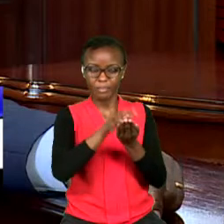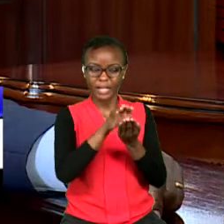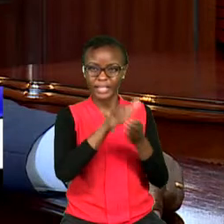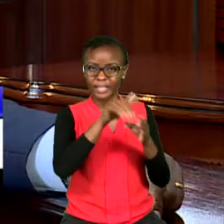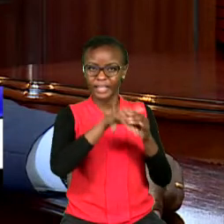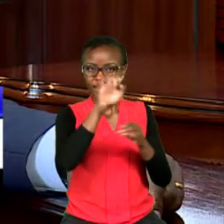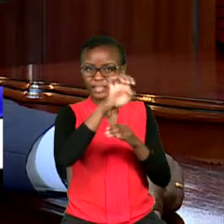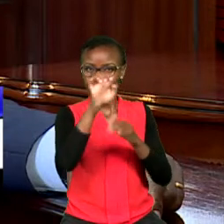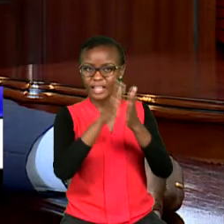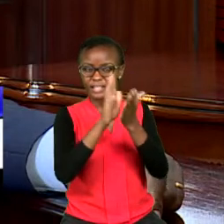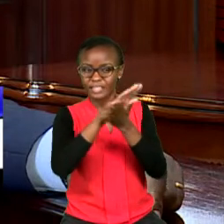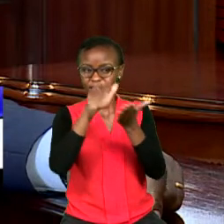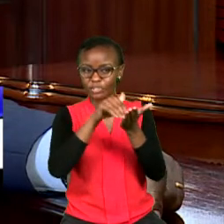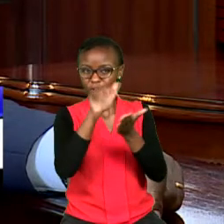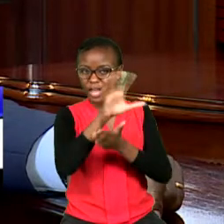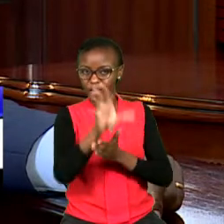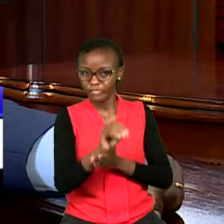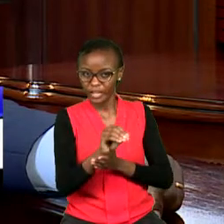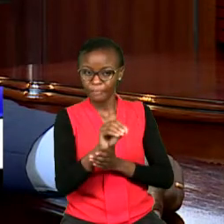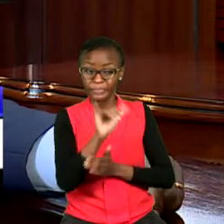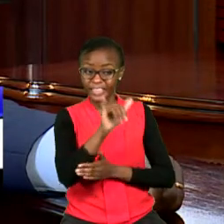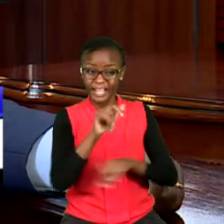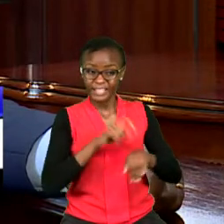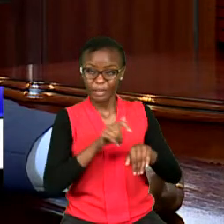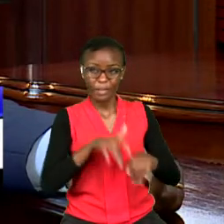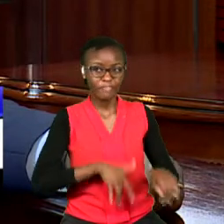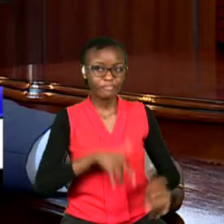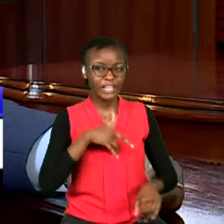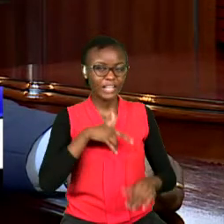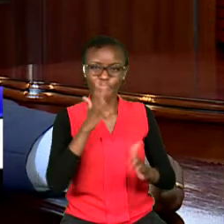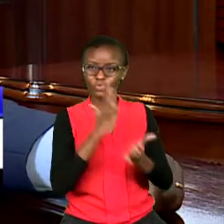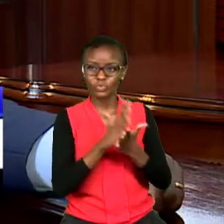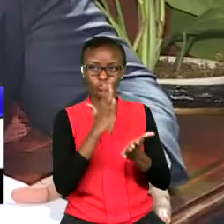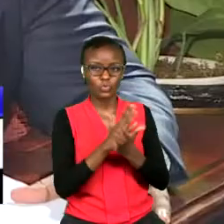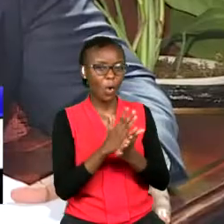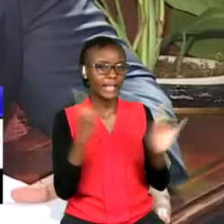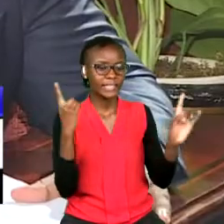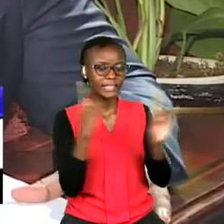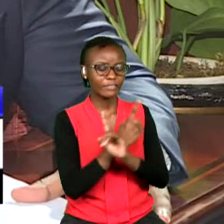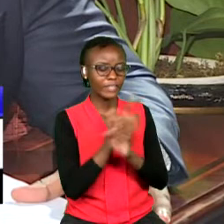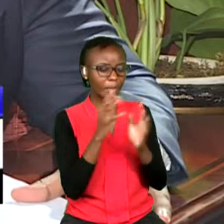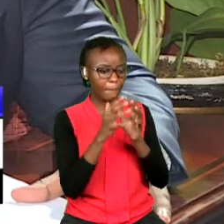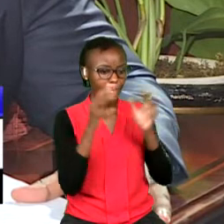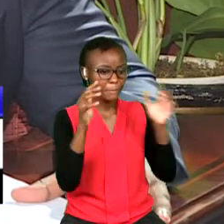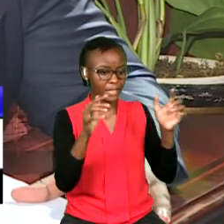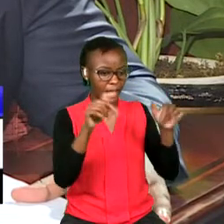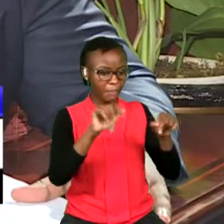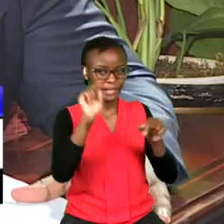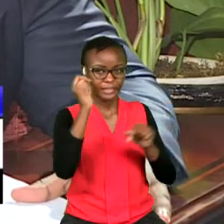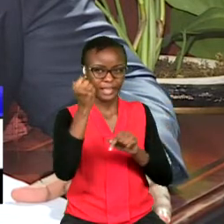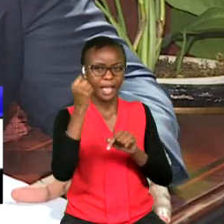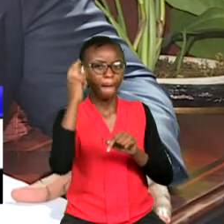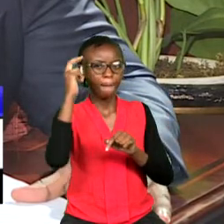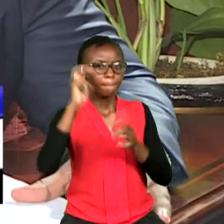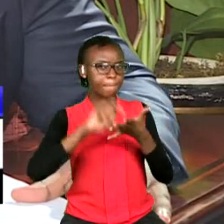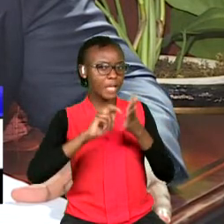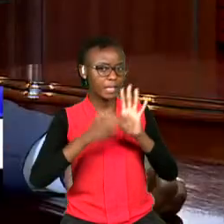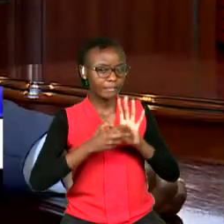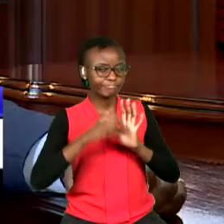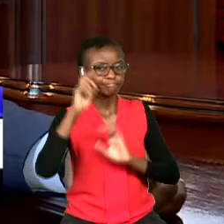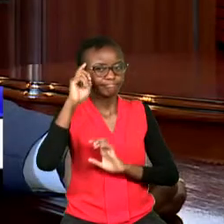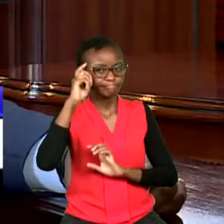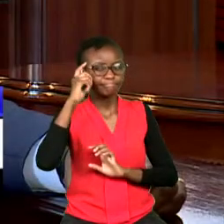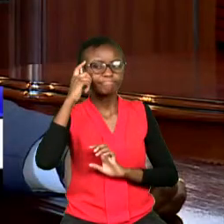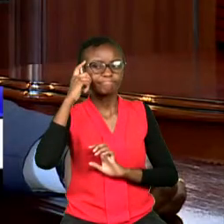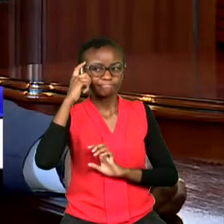Central Africa. And we felt that we had made a huge difference in Kenya. So we felt that we